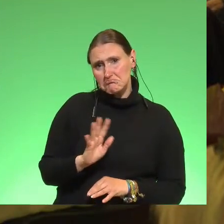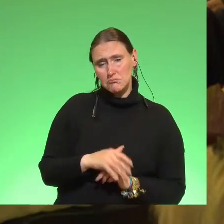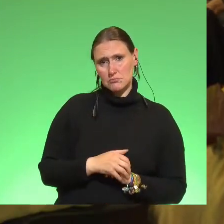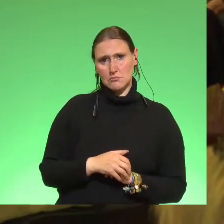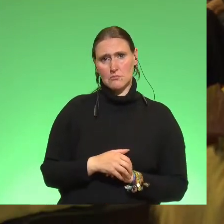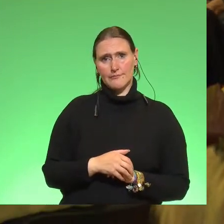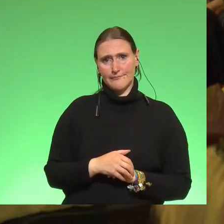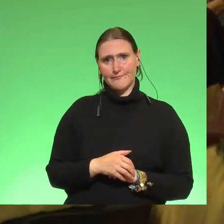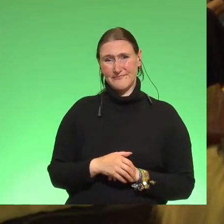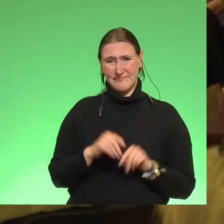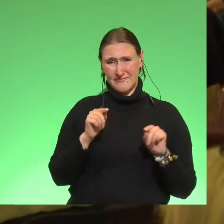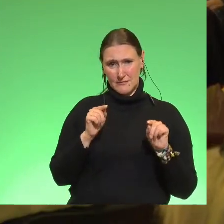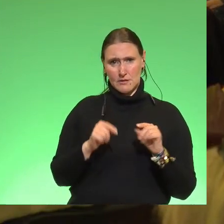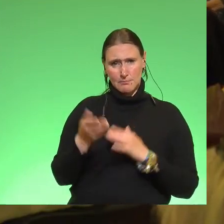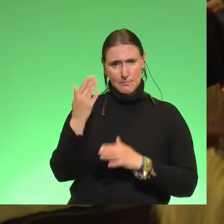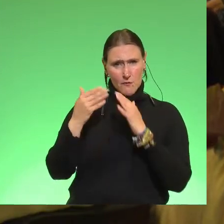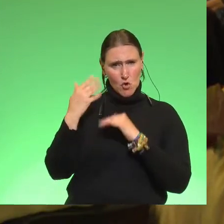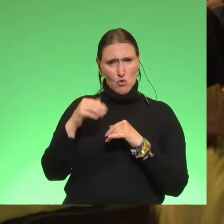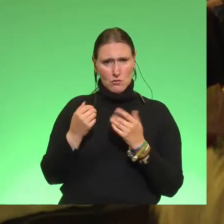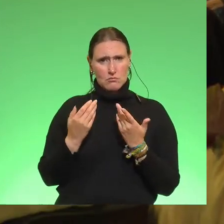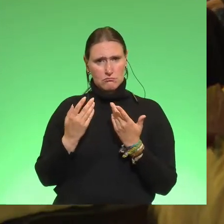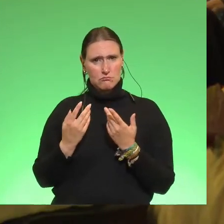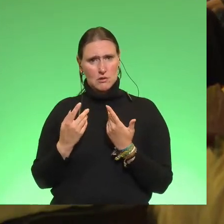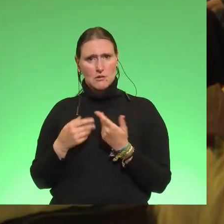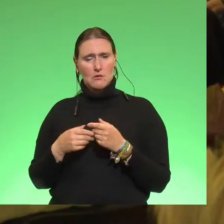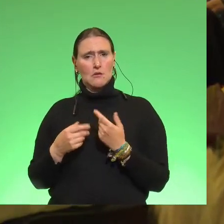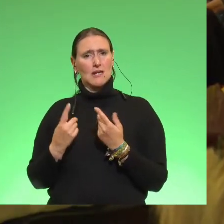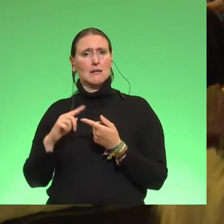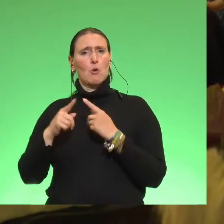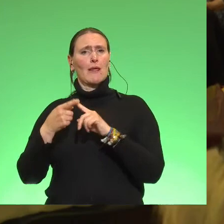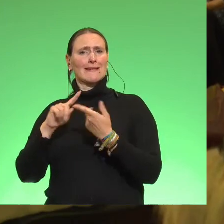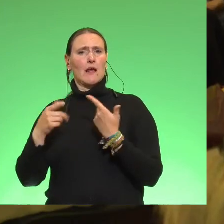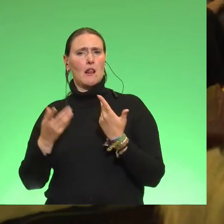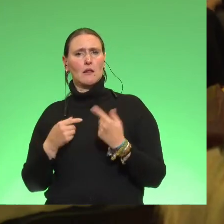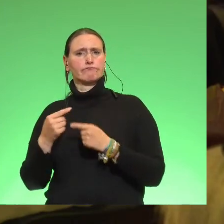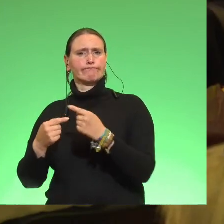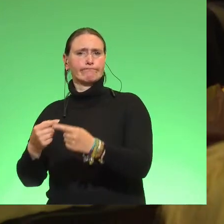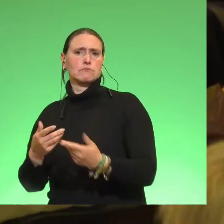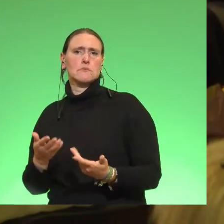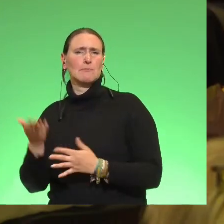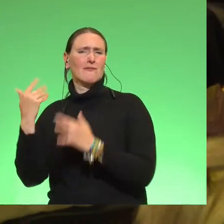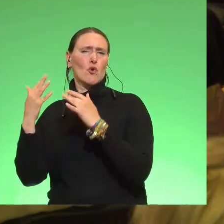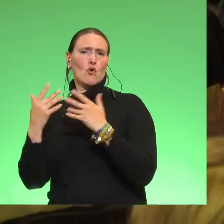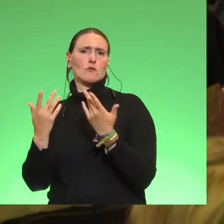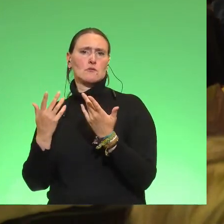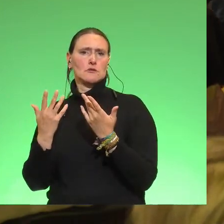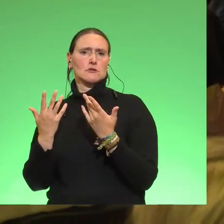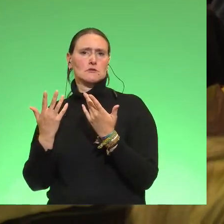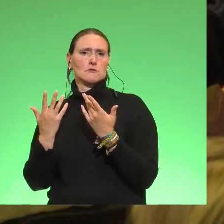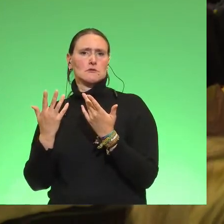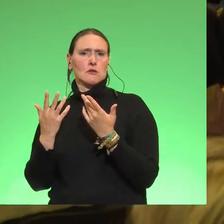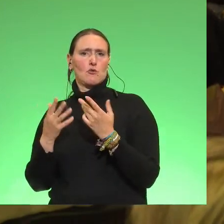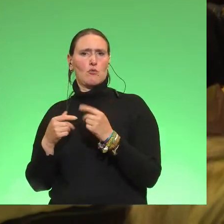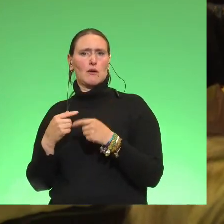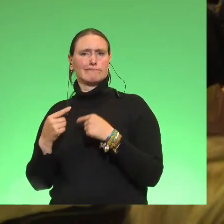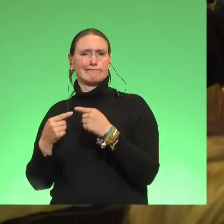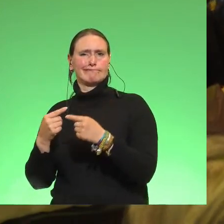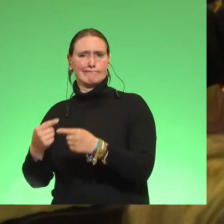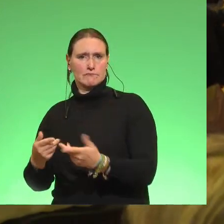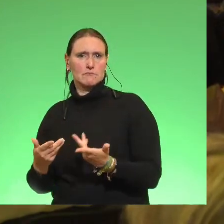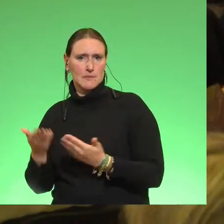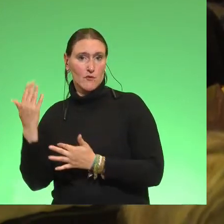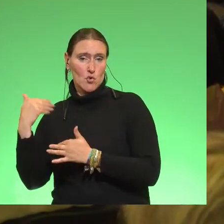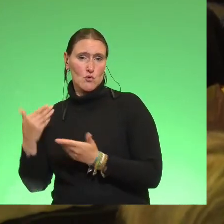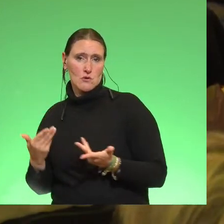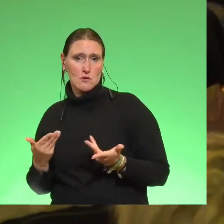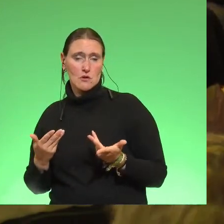out in other ways, political ways. It's been tried out in many other ways, but it's kind of